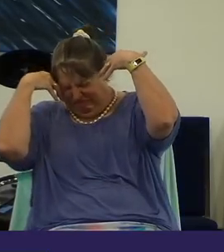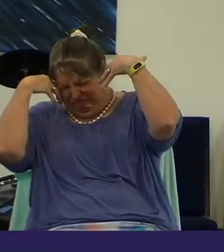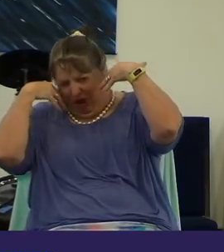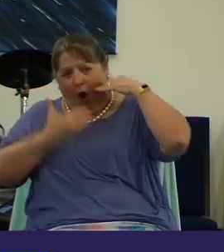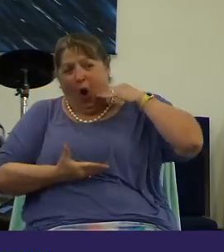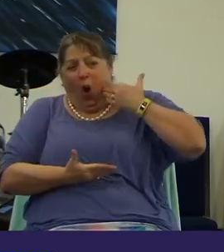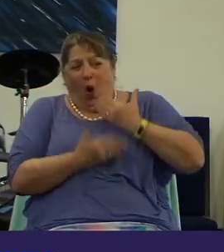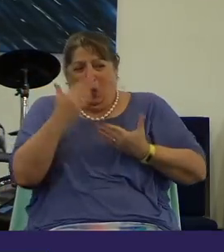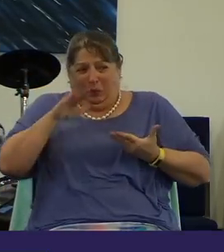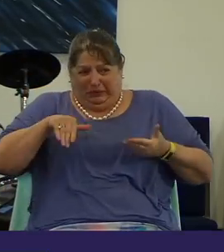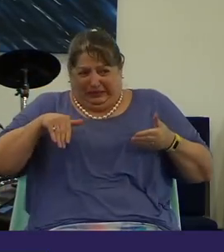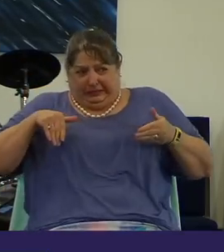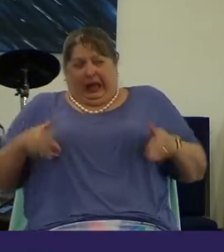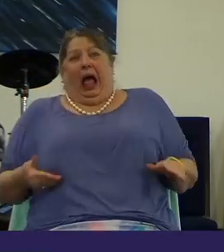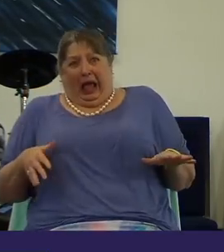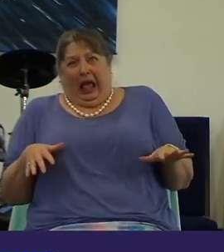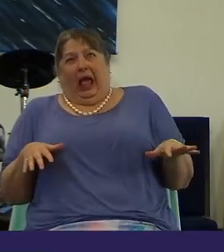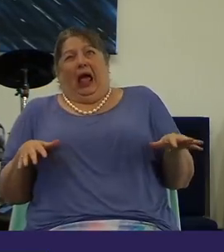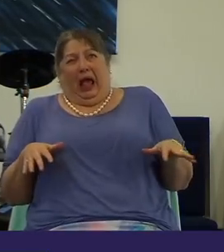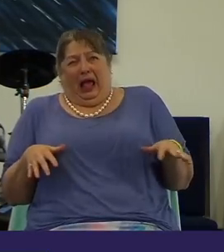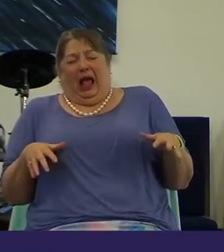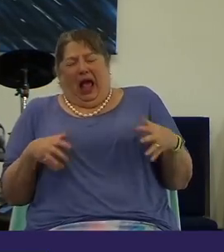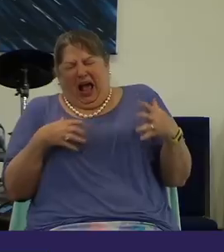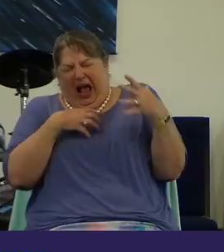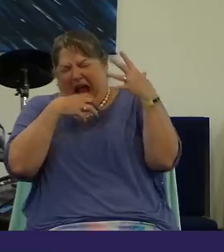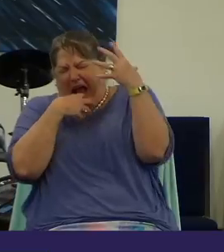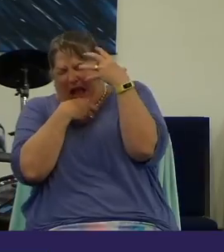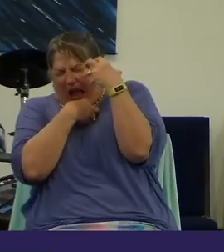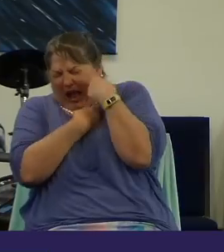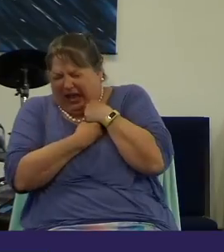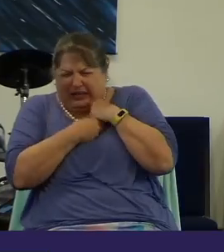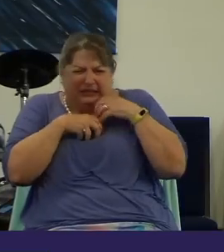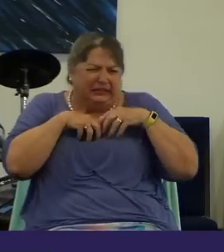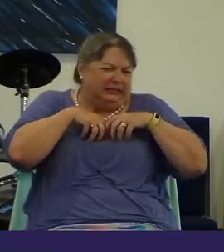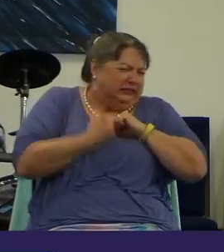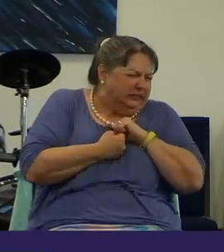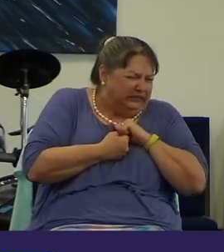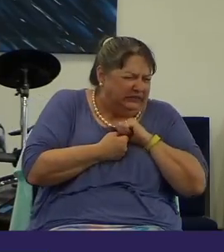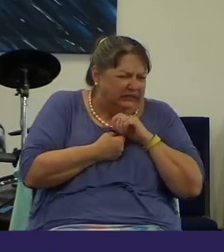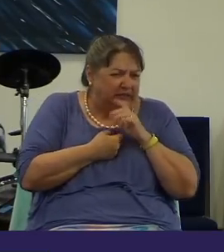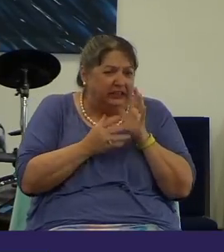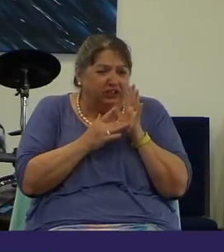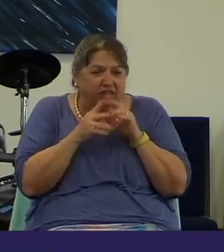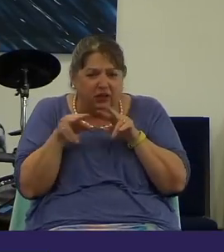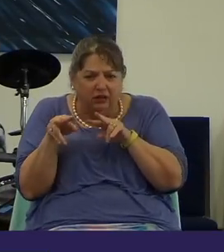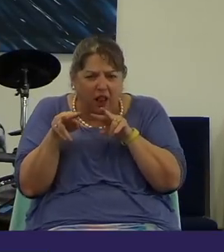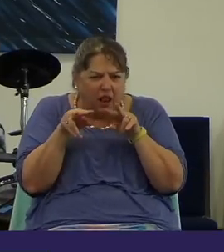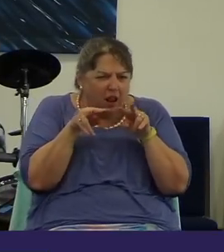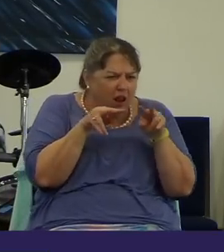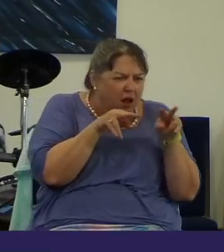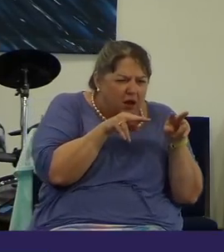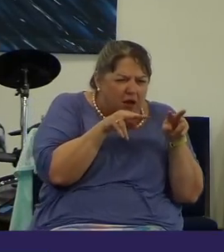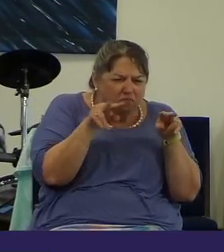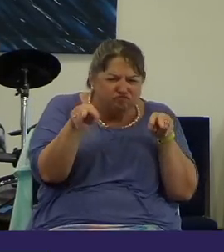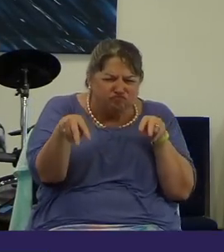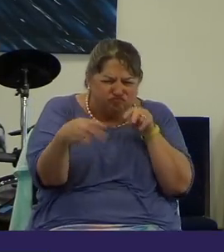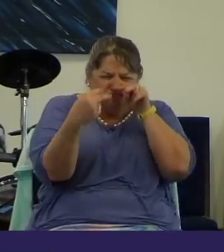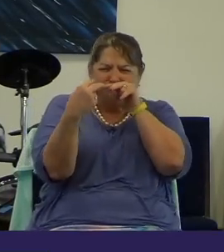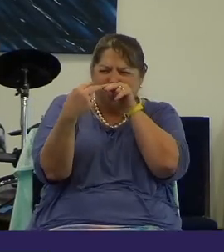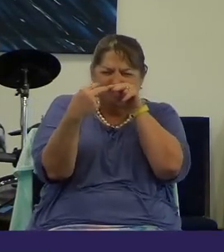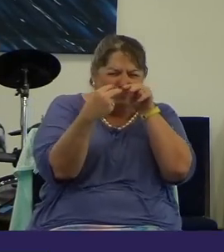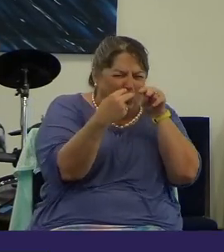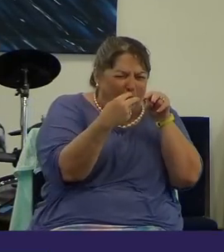death. Jesus, there in the Garden of Gethsemane, looked at death face to face, and he was sorrow. He